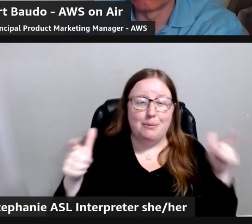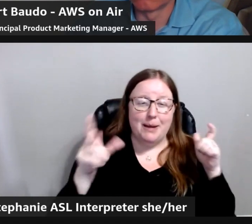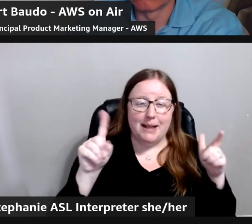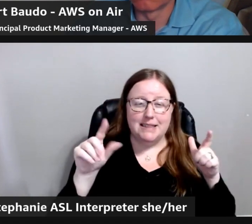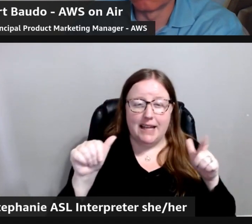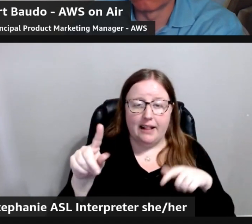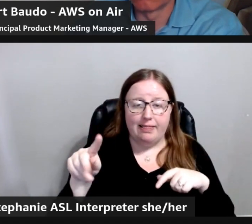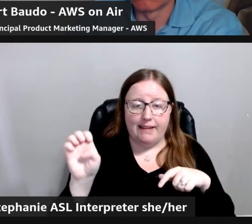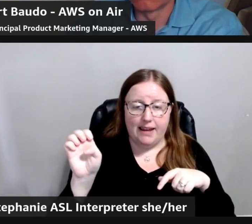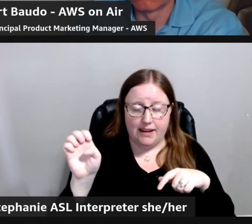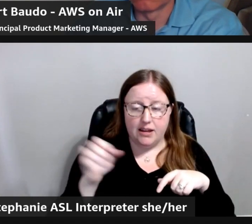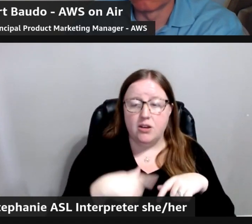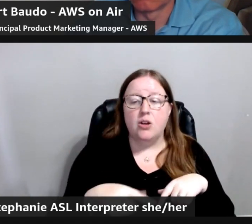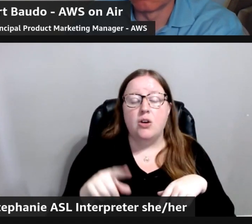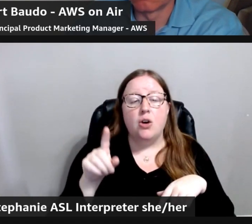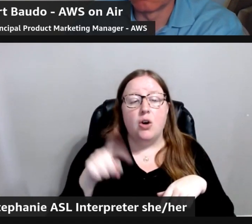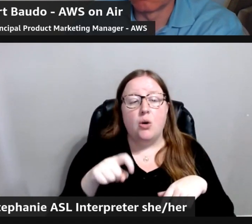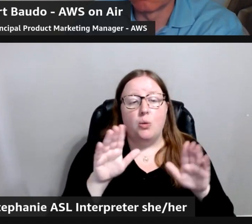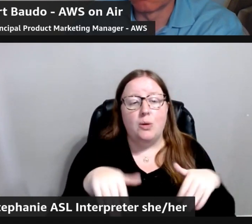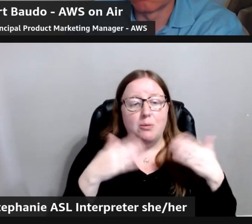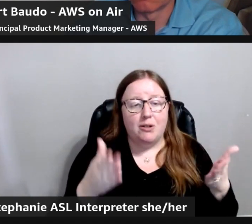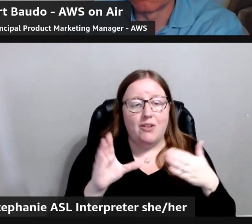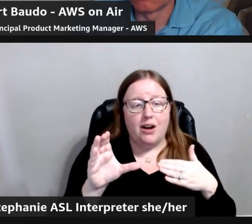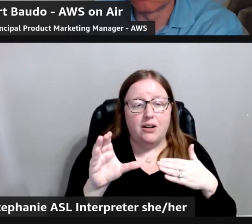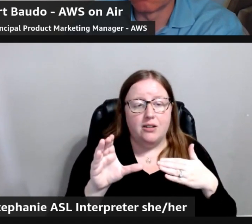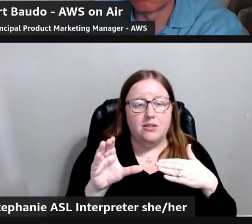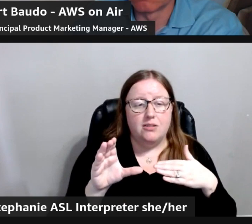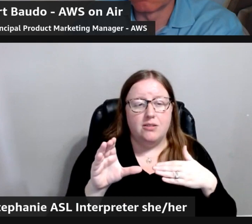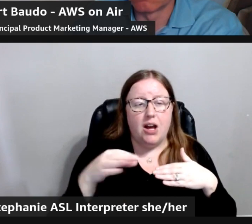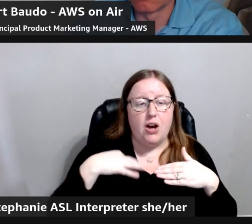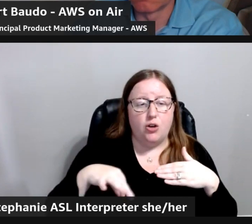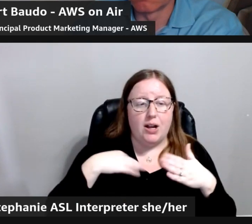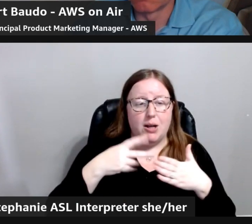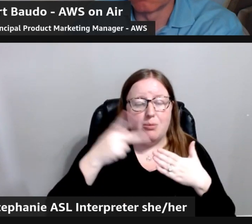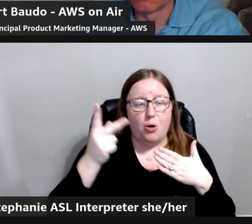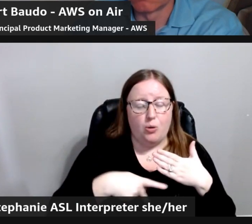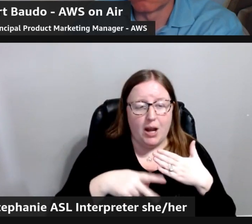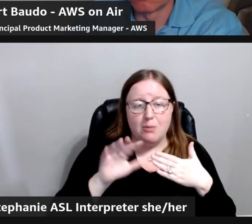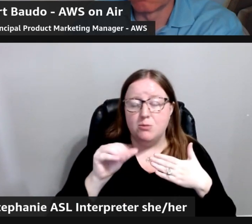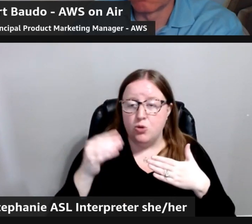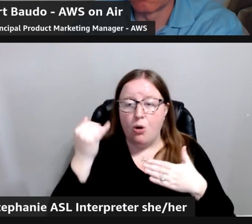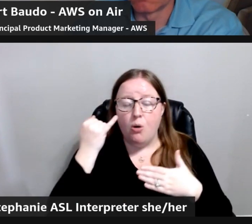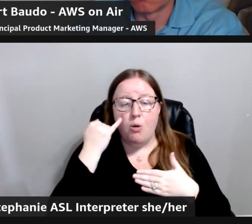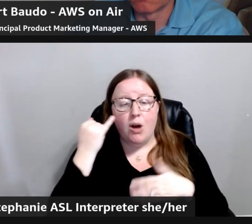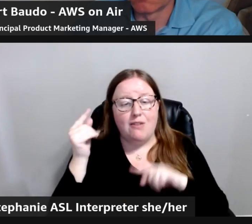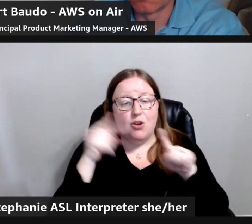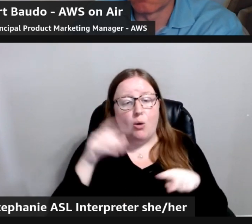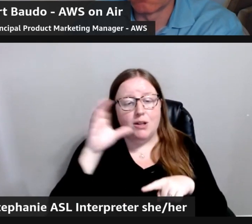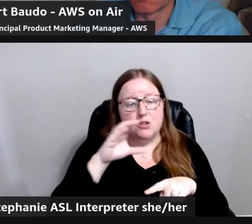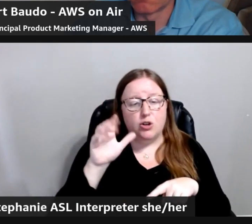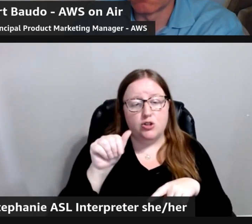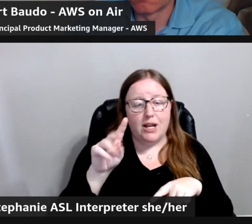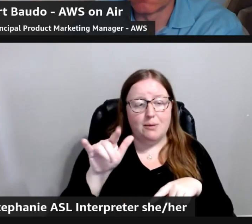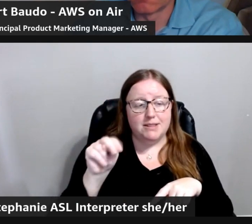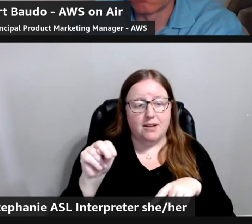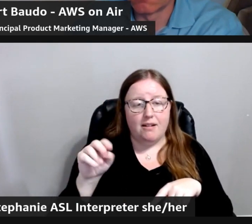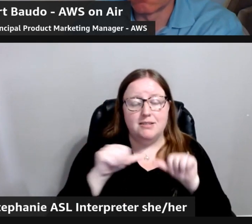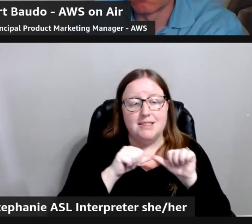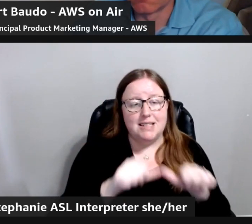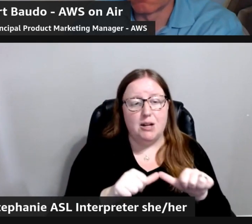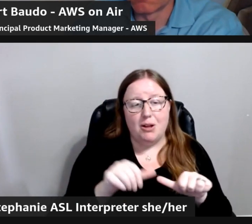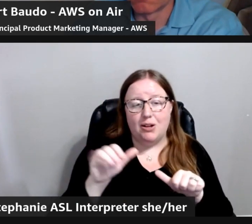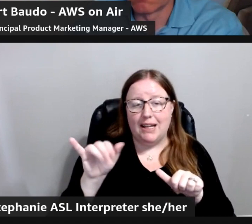data. We do provide a credit program. So if you go to search on Amazon Sustainability Data Initiative,